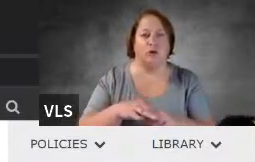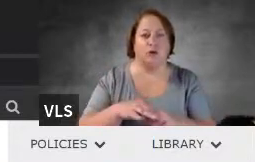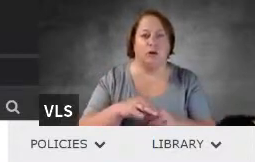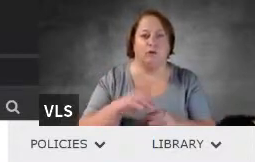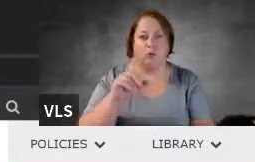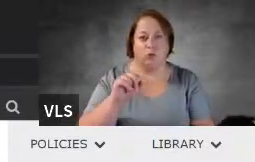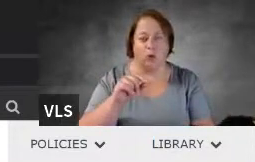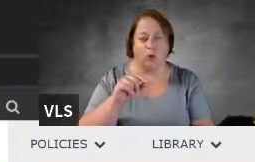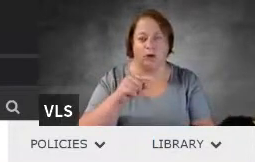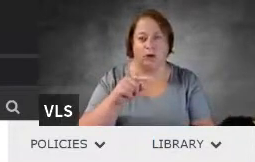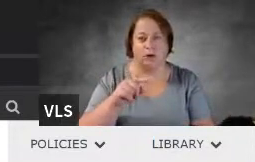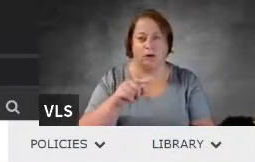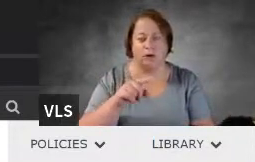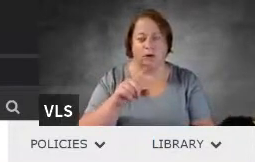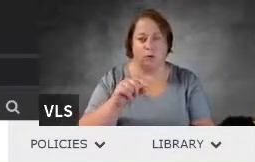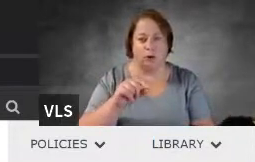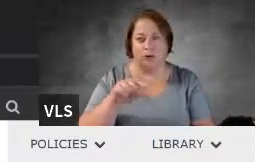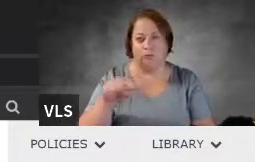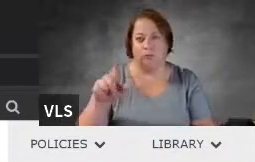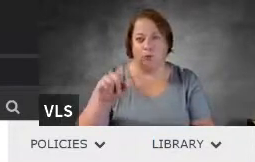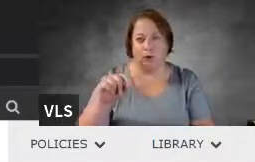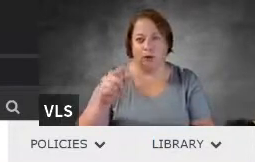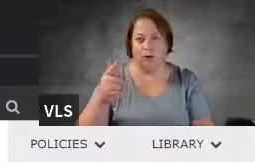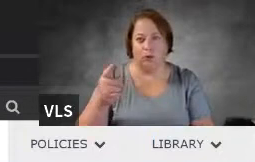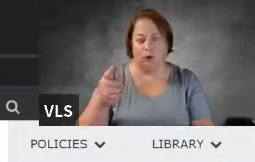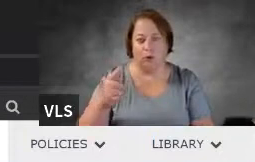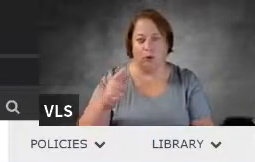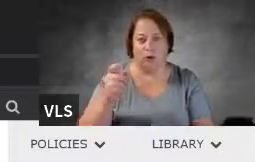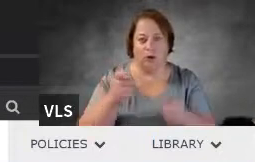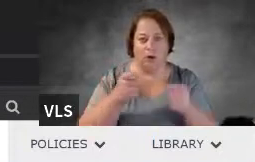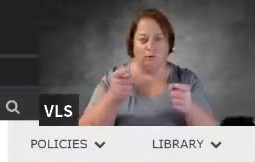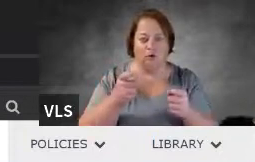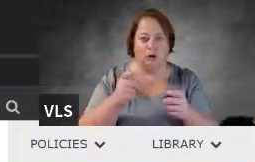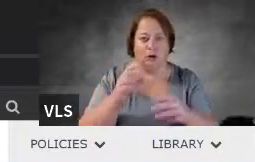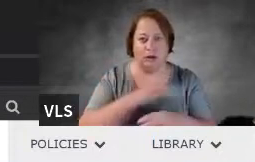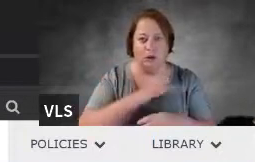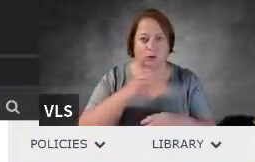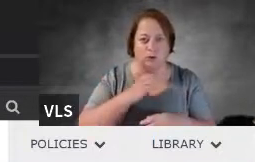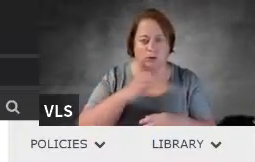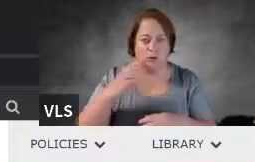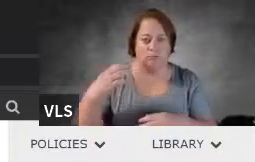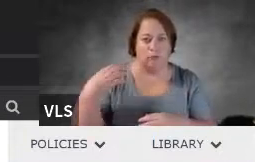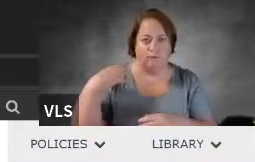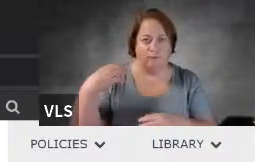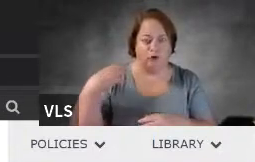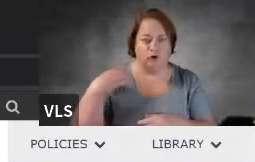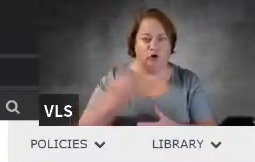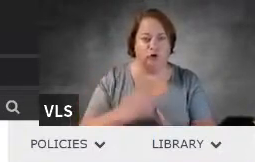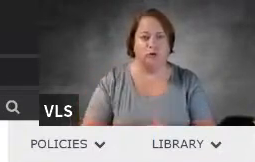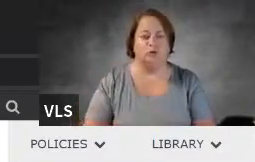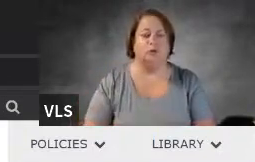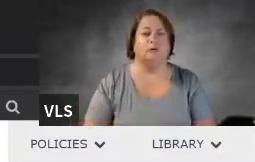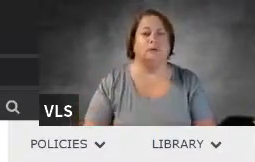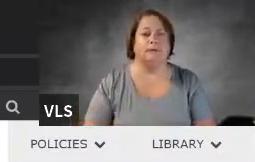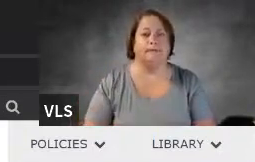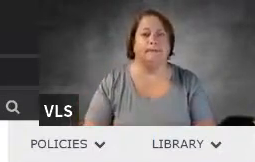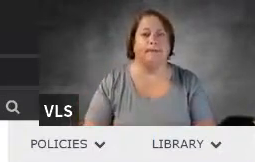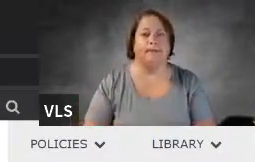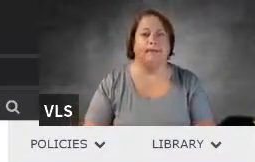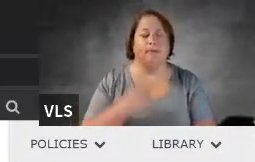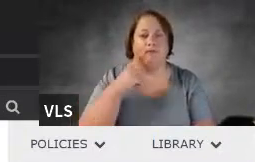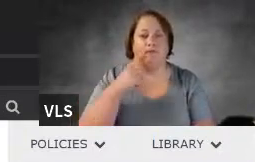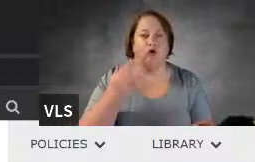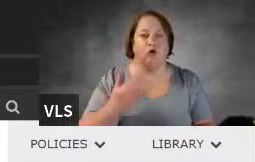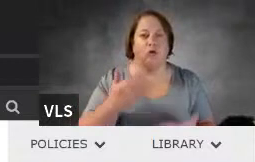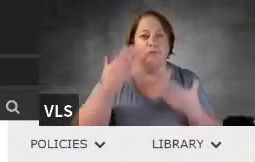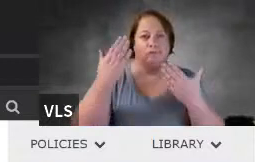the 2020 and 2021 governing council officers. Up for